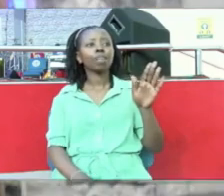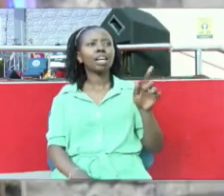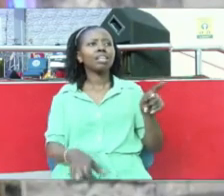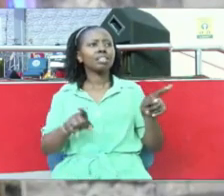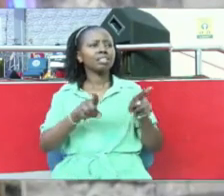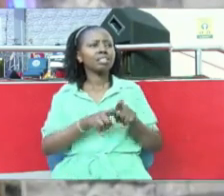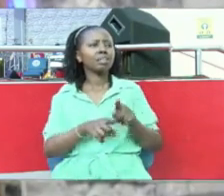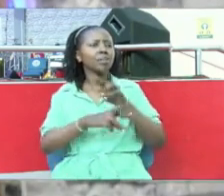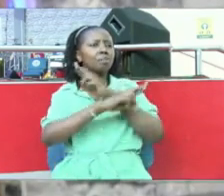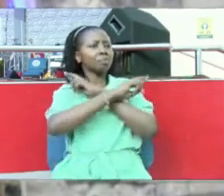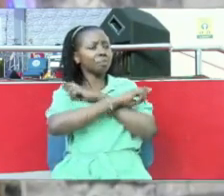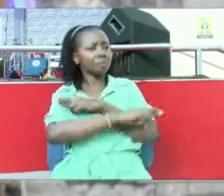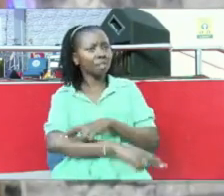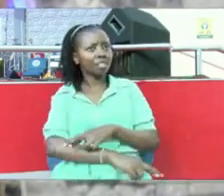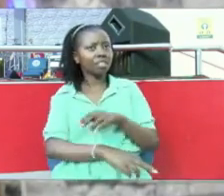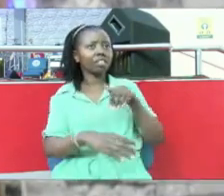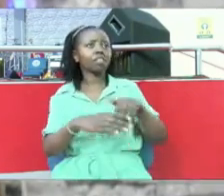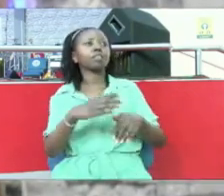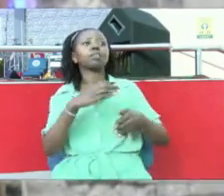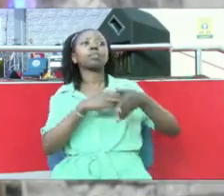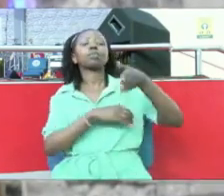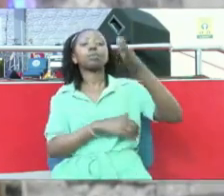resting in Him.